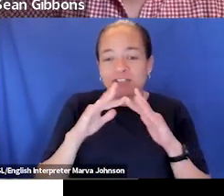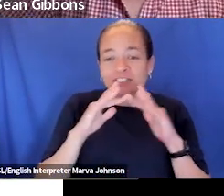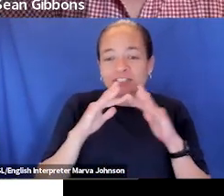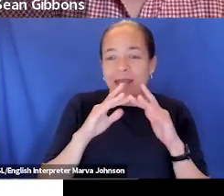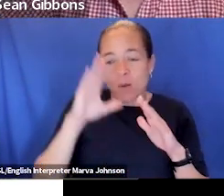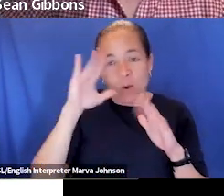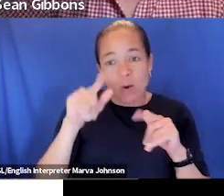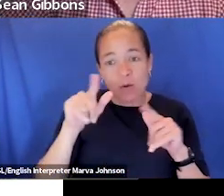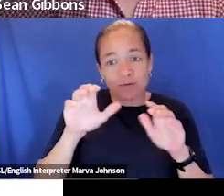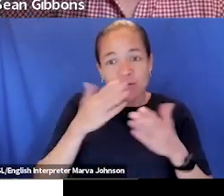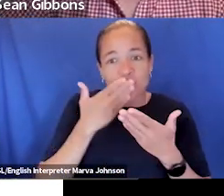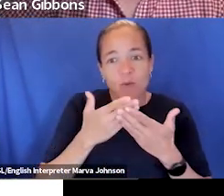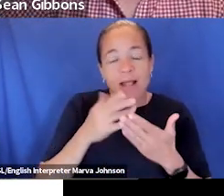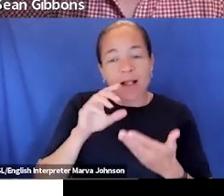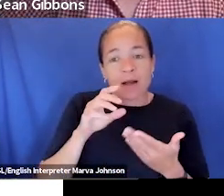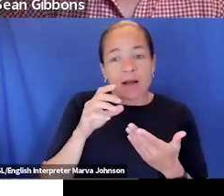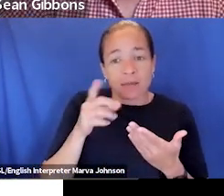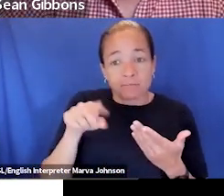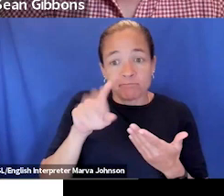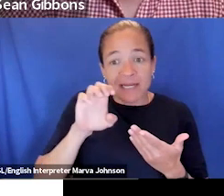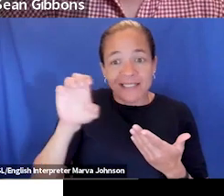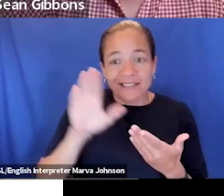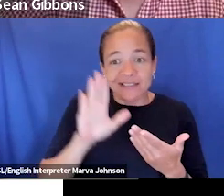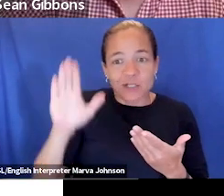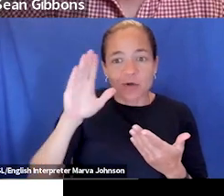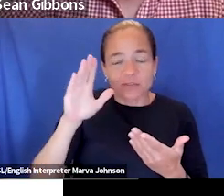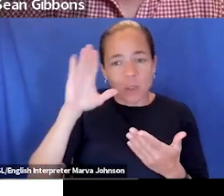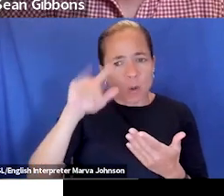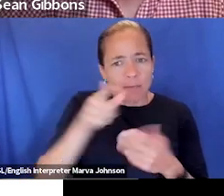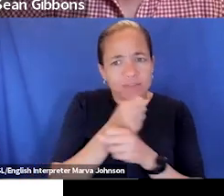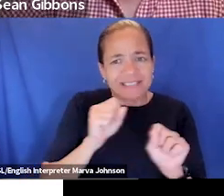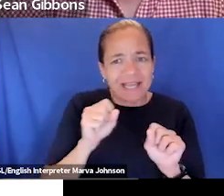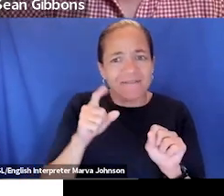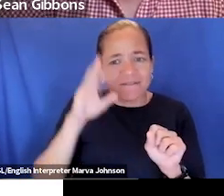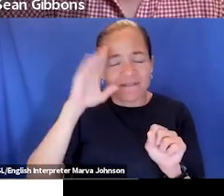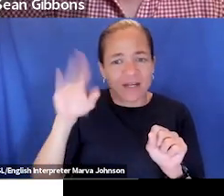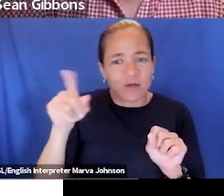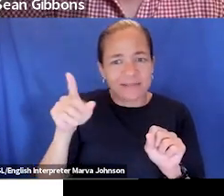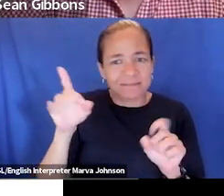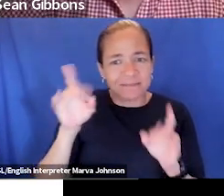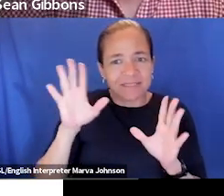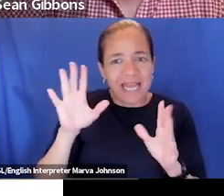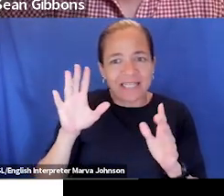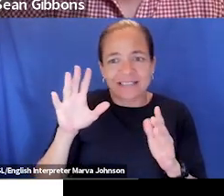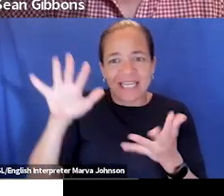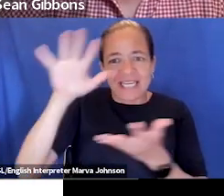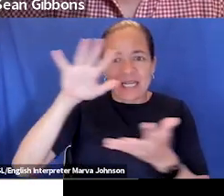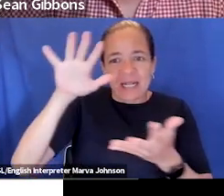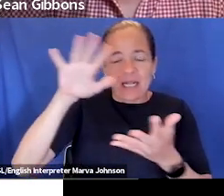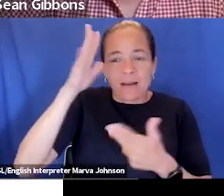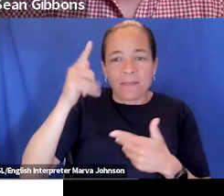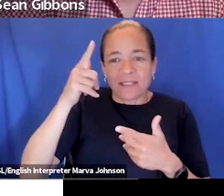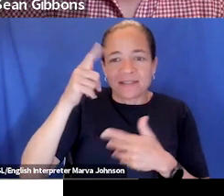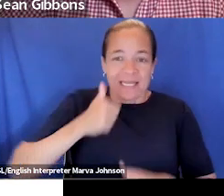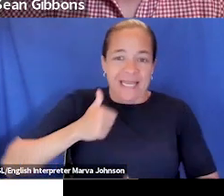Coast, I hope you're safe. A lot of us sitting in some pretty nasty air just at the moment, thanks to all the horrible fires going on up there in Canada. Sending our best